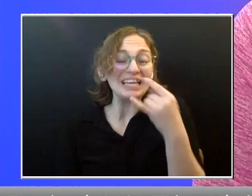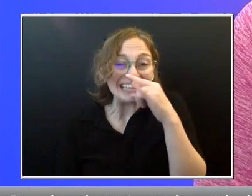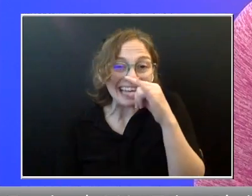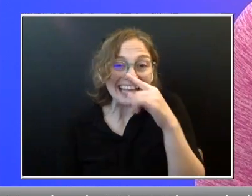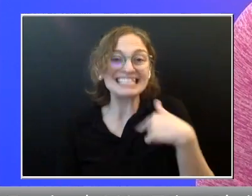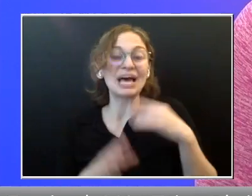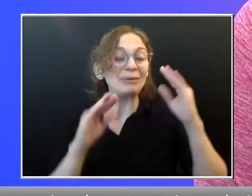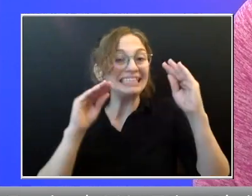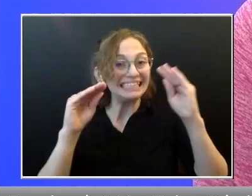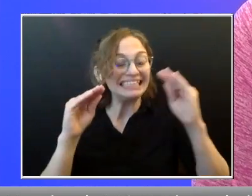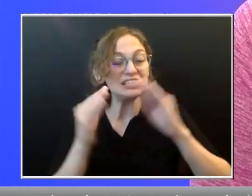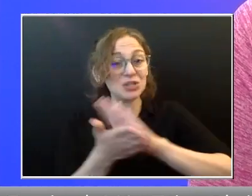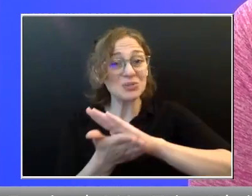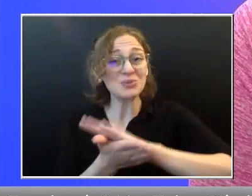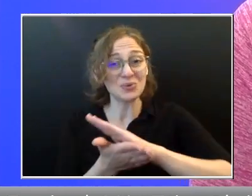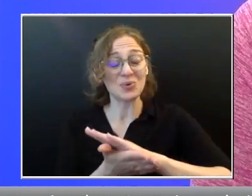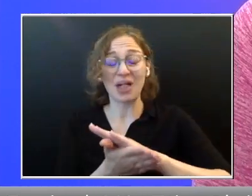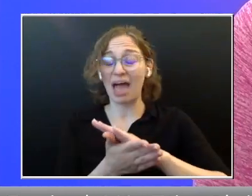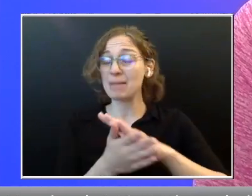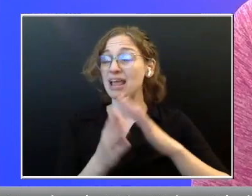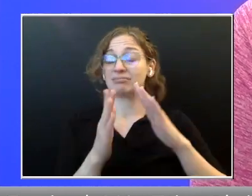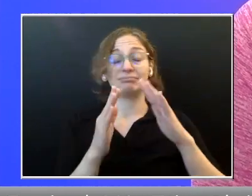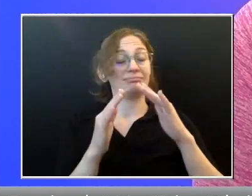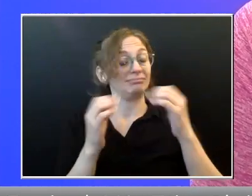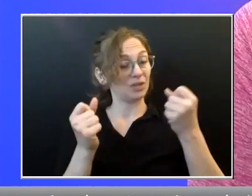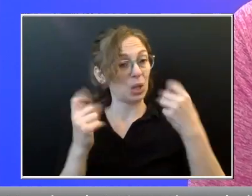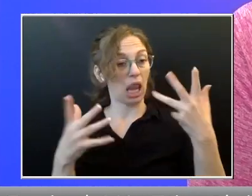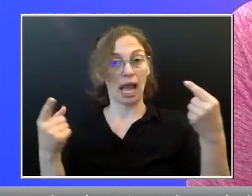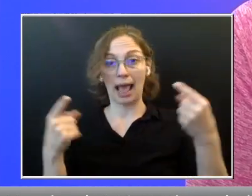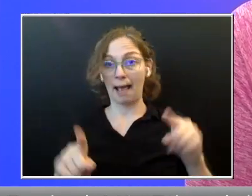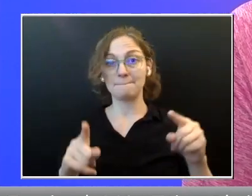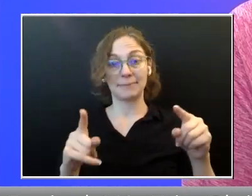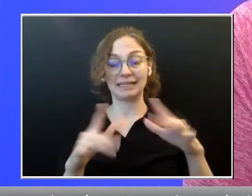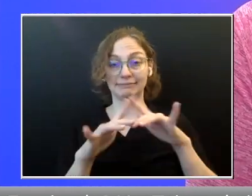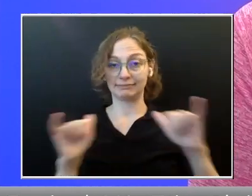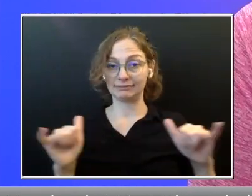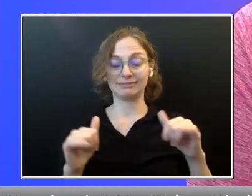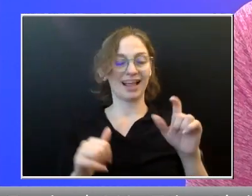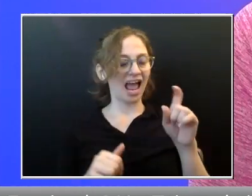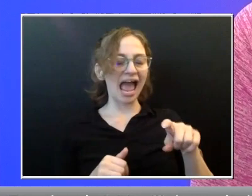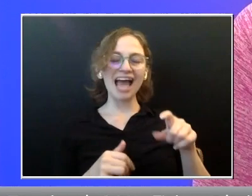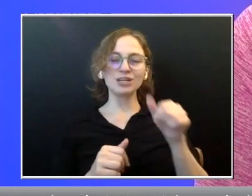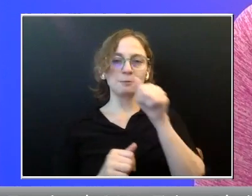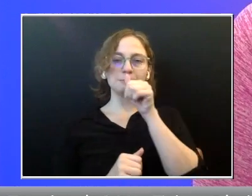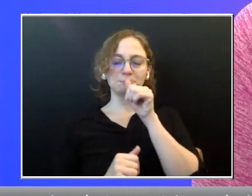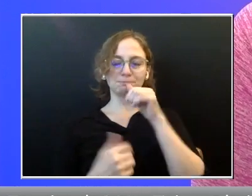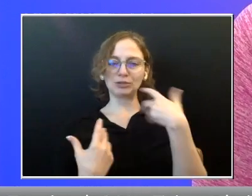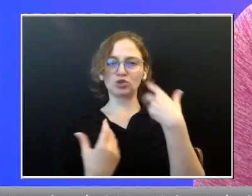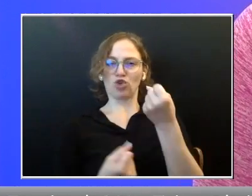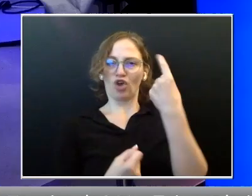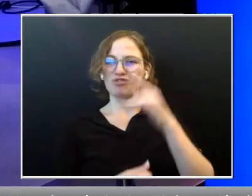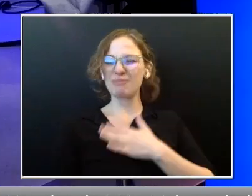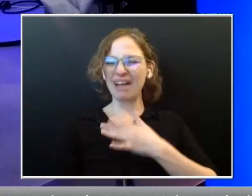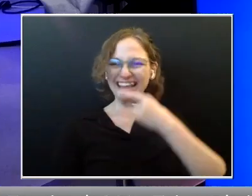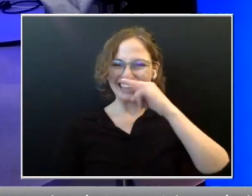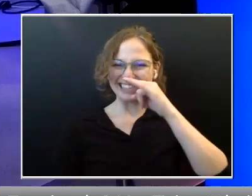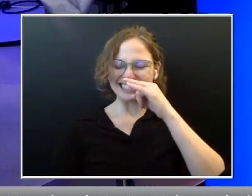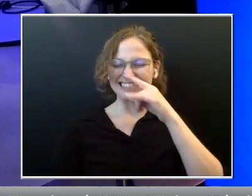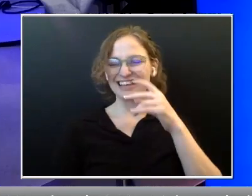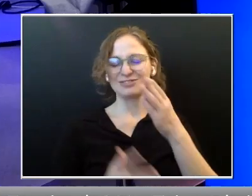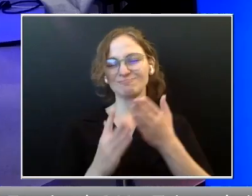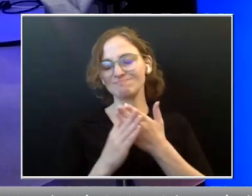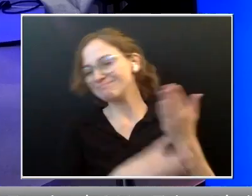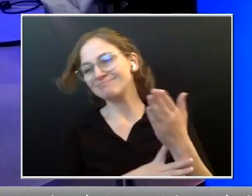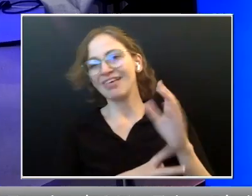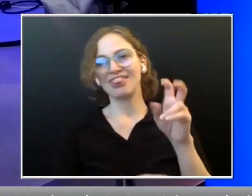and I had to be strong for my kids and to get through this journey of breast cancer. I think we might have buried that